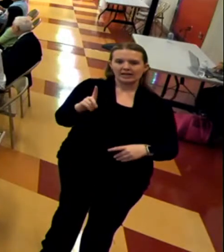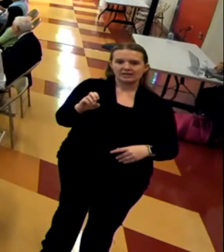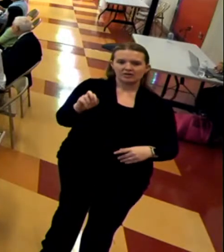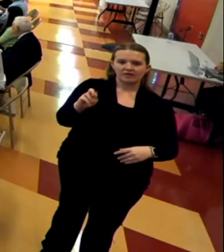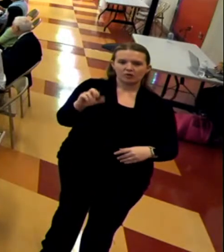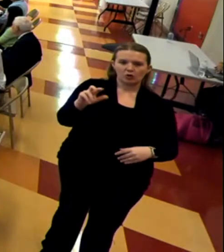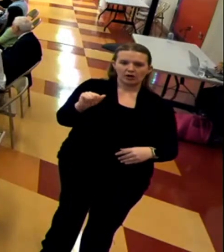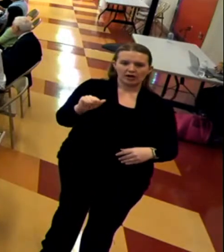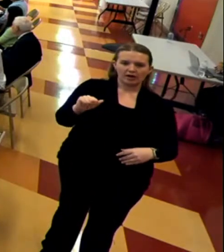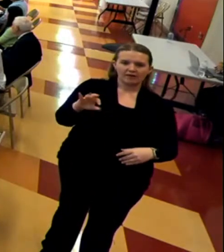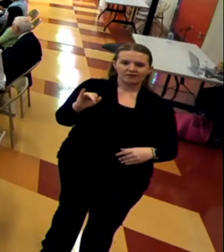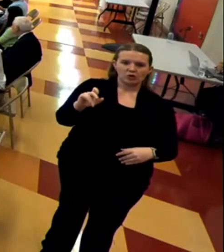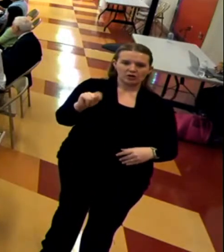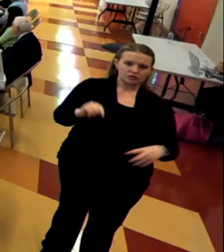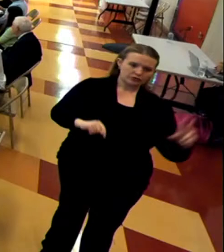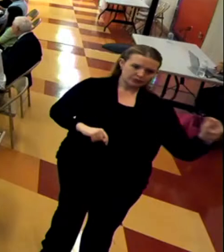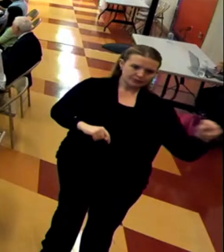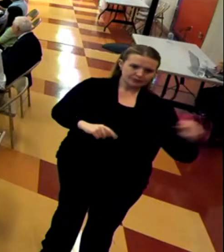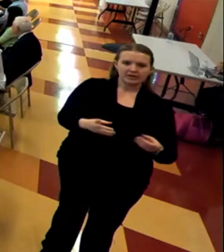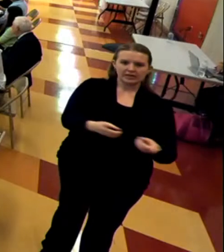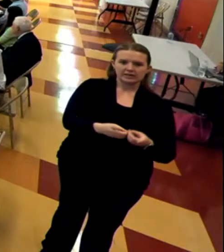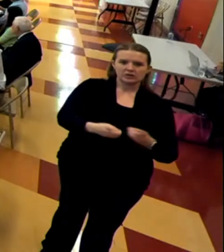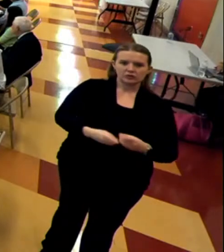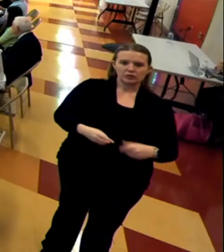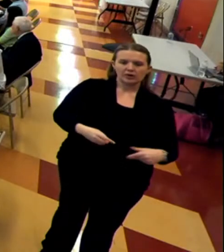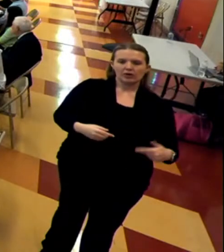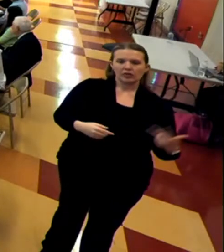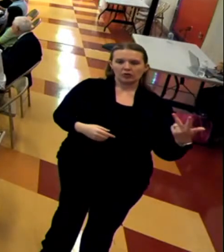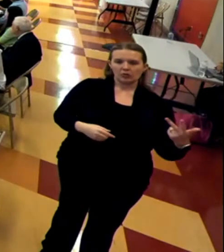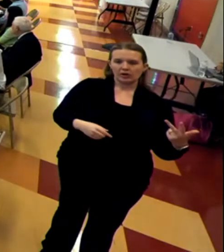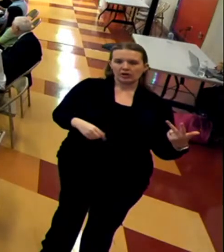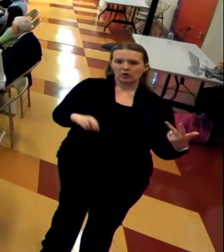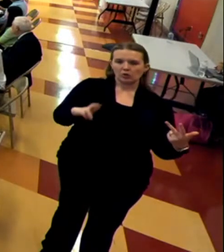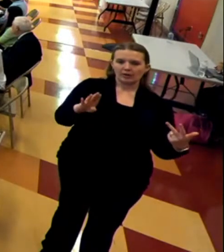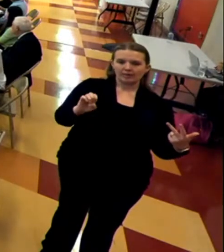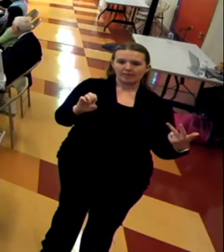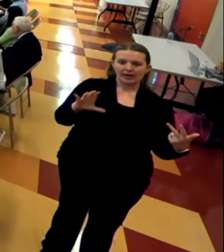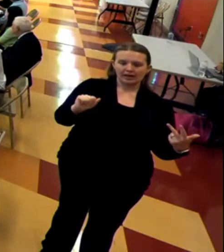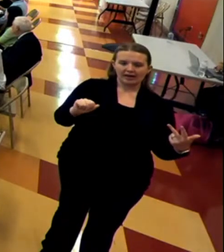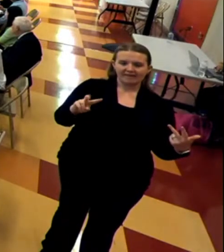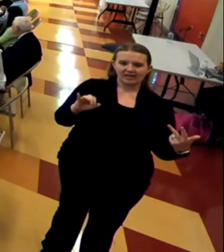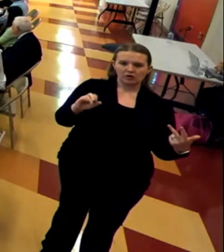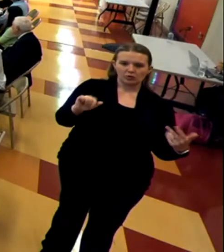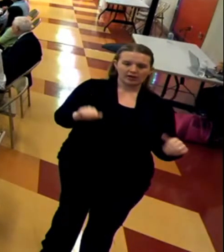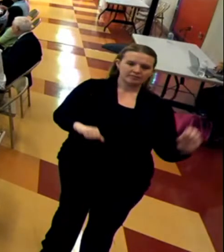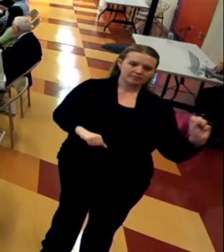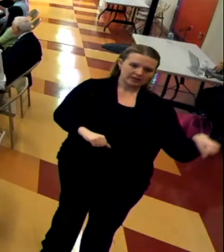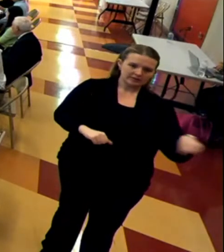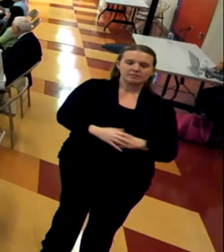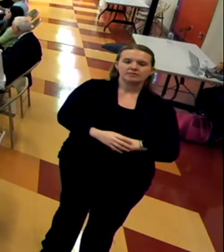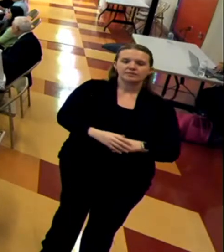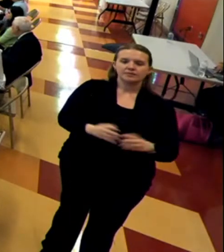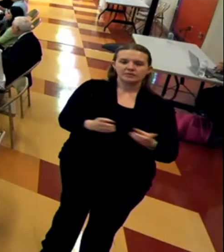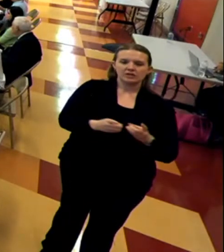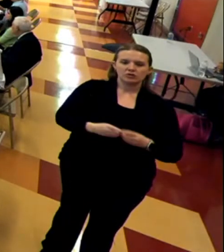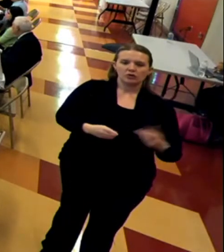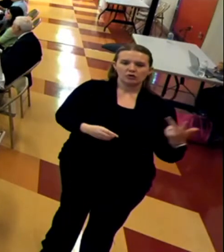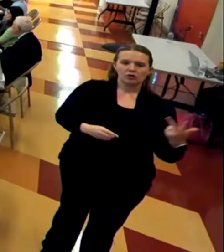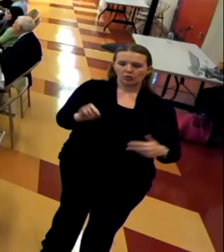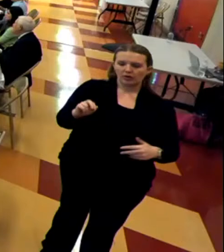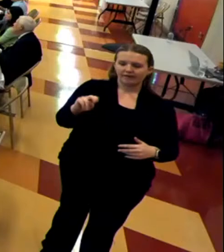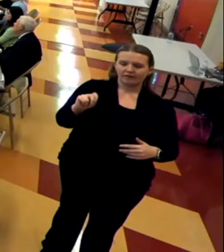Frost. Nay. District 3, Rebecca Villagran. Yay. District 3, Frank